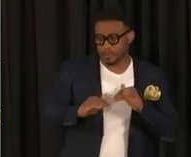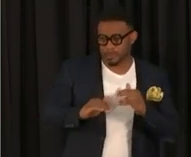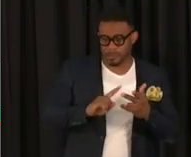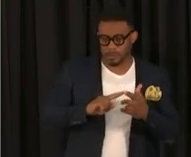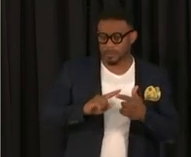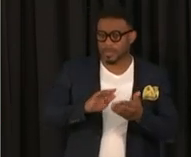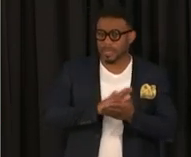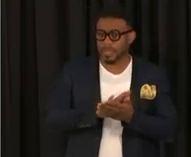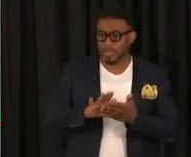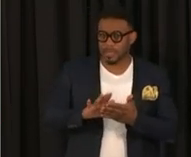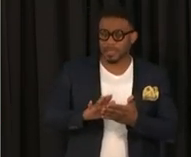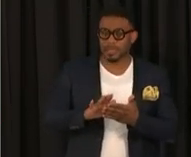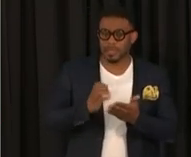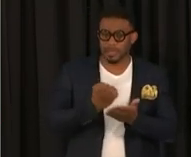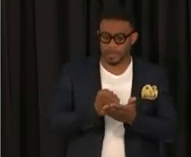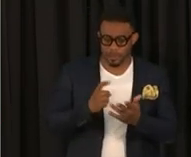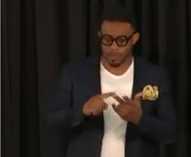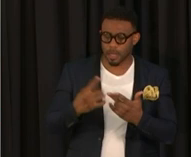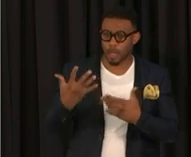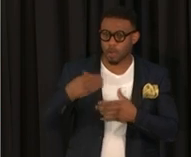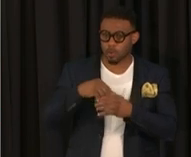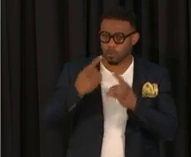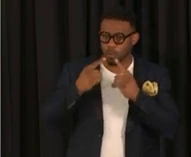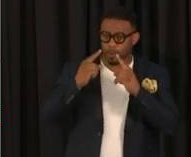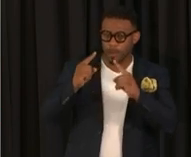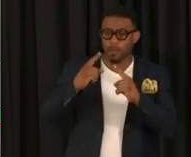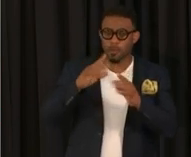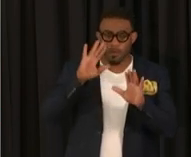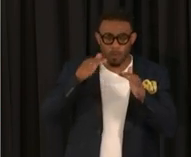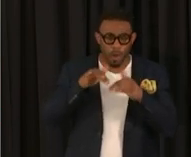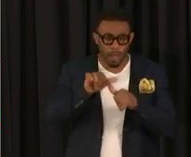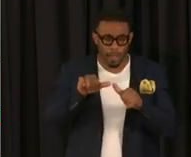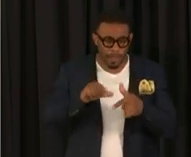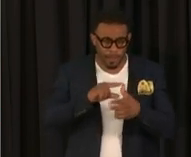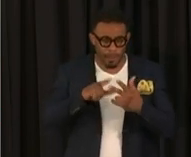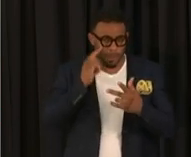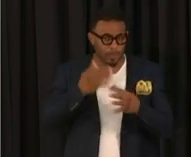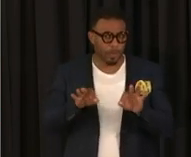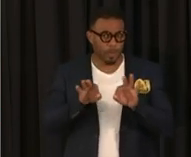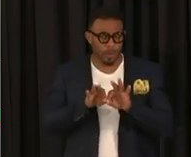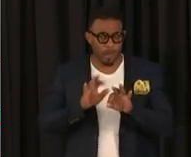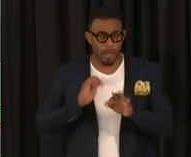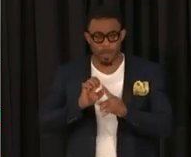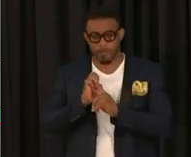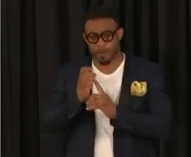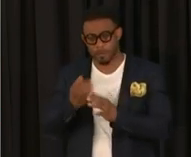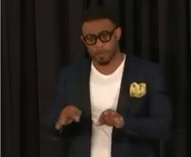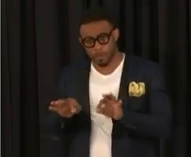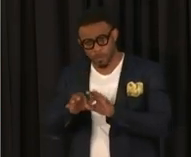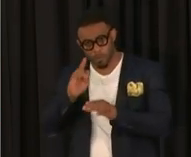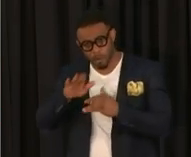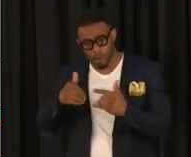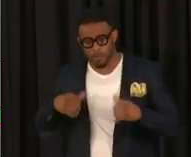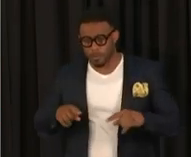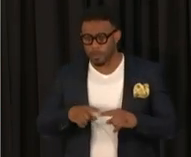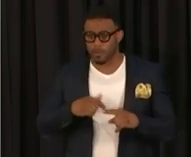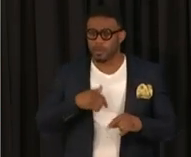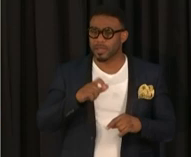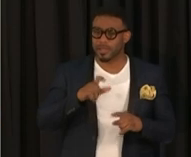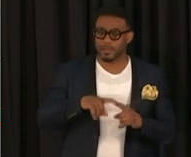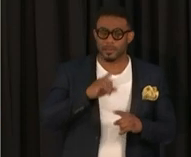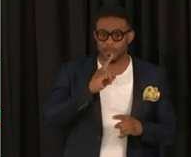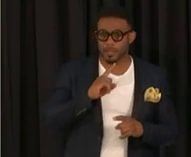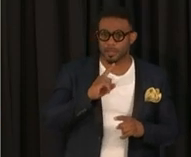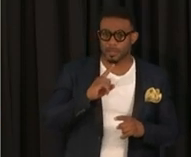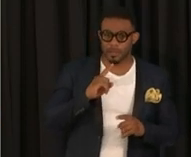clean economy, and inclusive prosperity. So we focus on those areas because they're important. Our environment is important for all of us, but